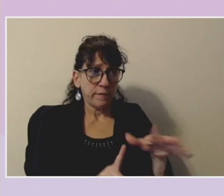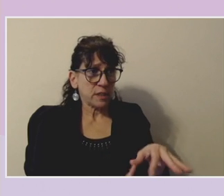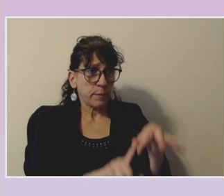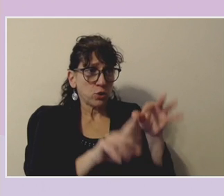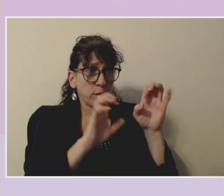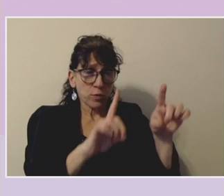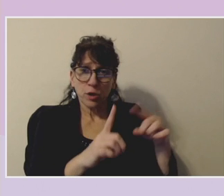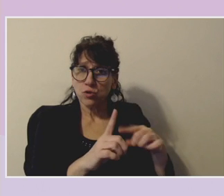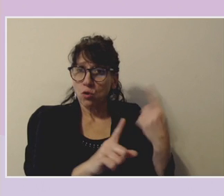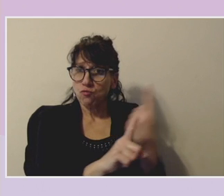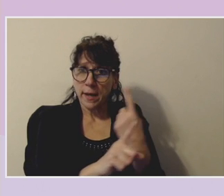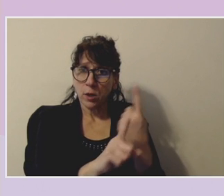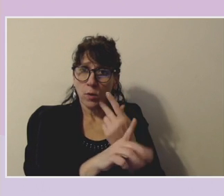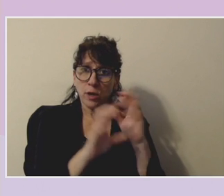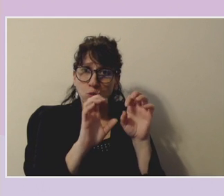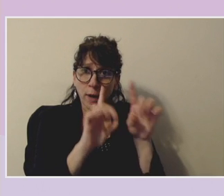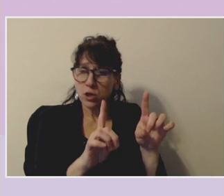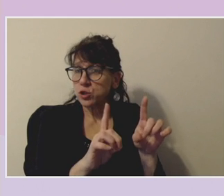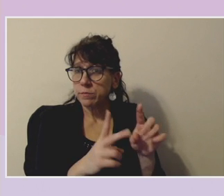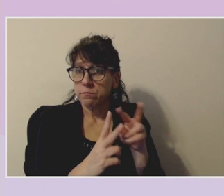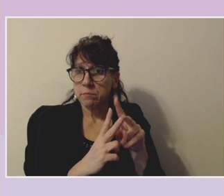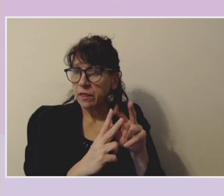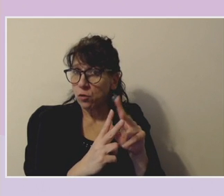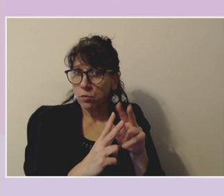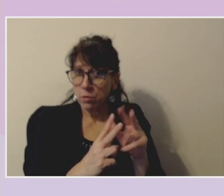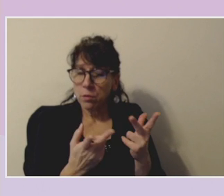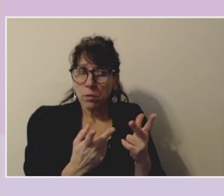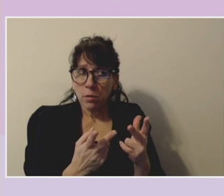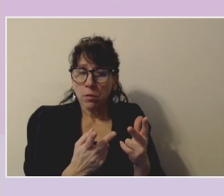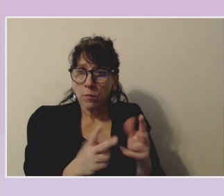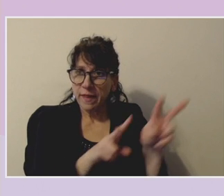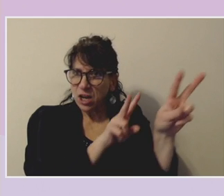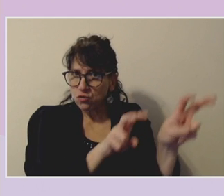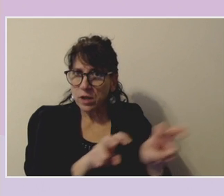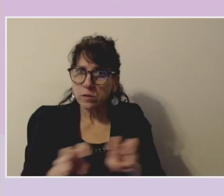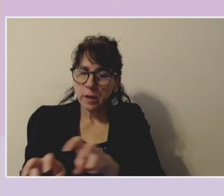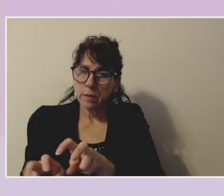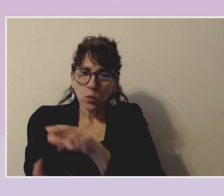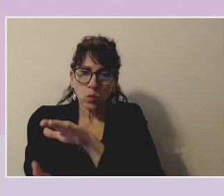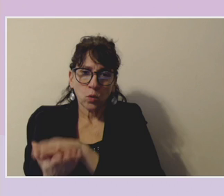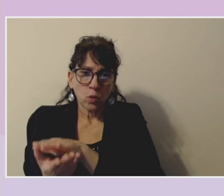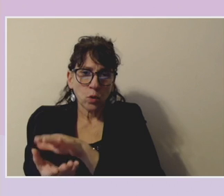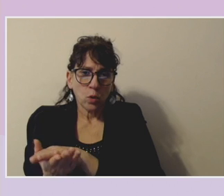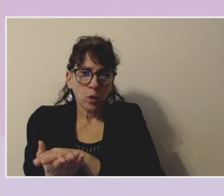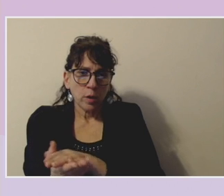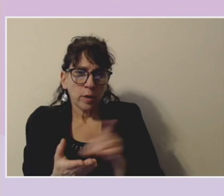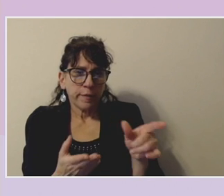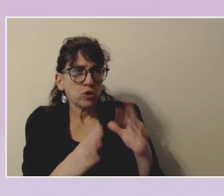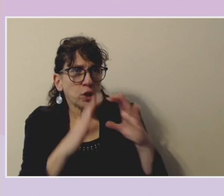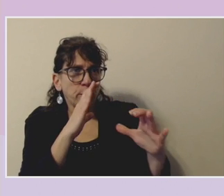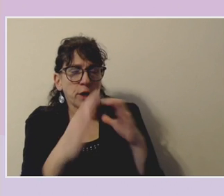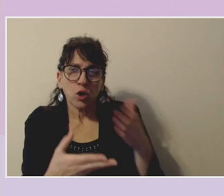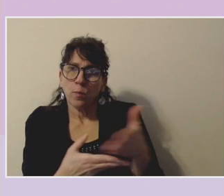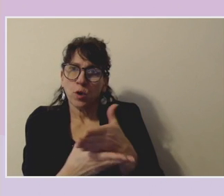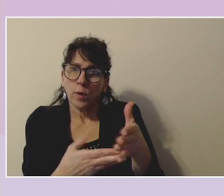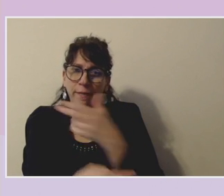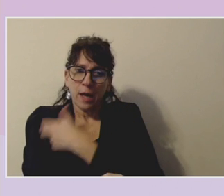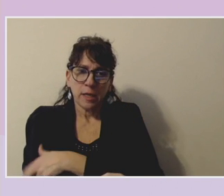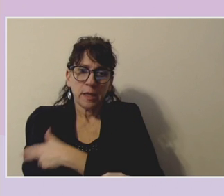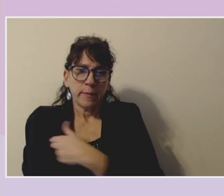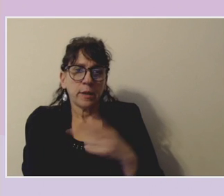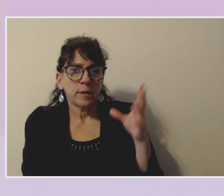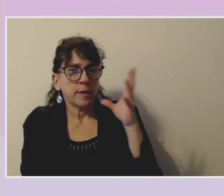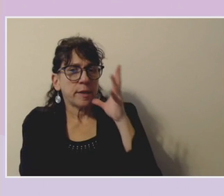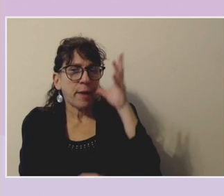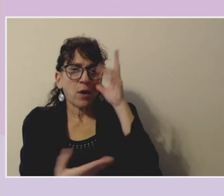regular education, that there is that communication between the hospital, the parents sign upon admission to the